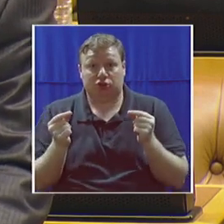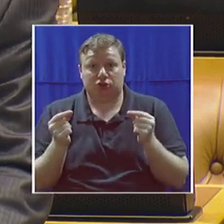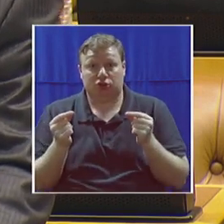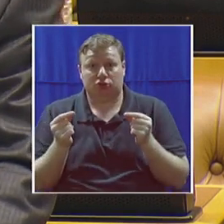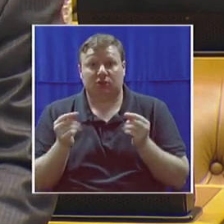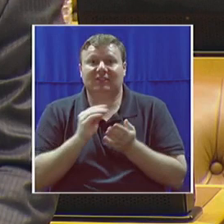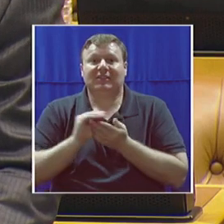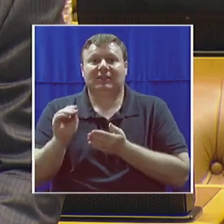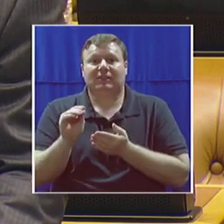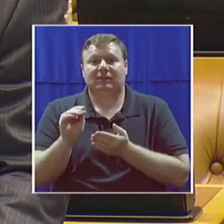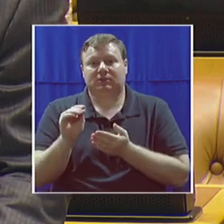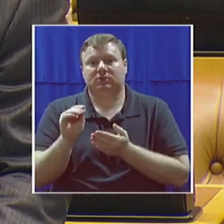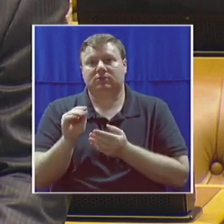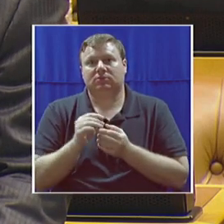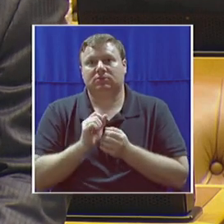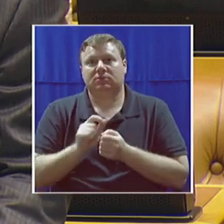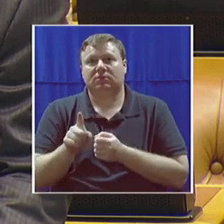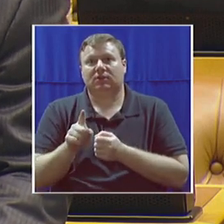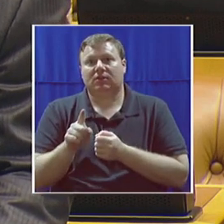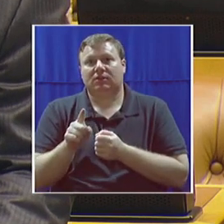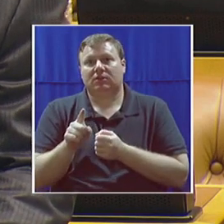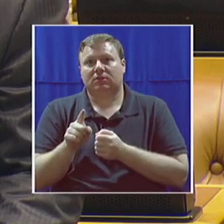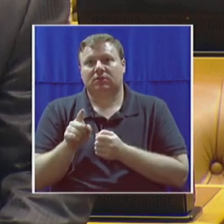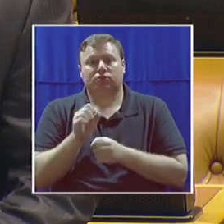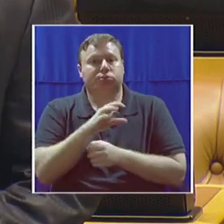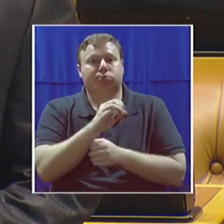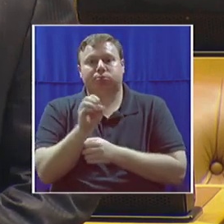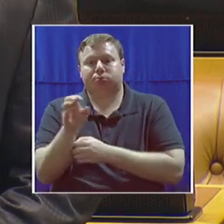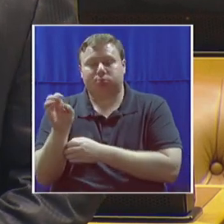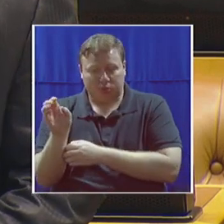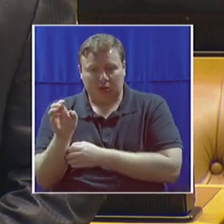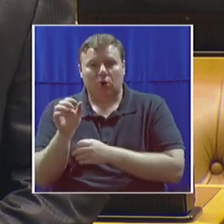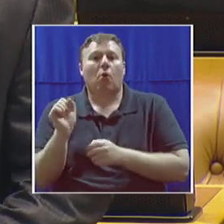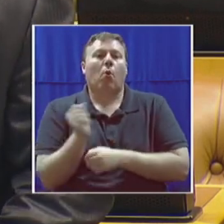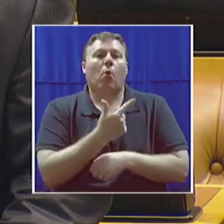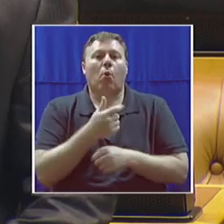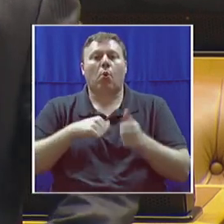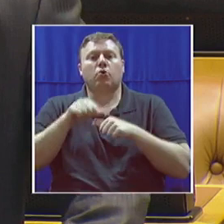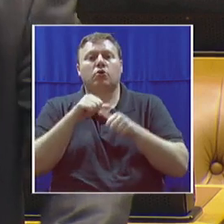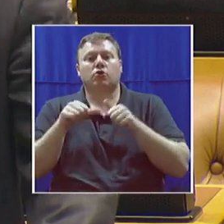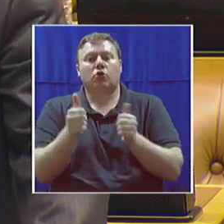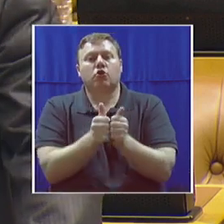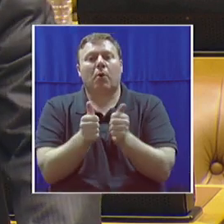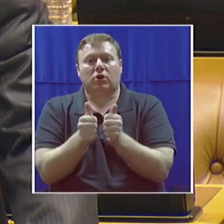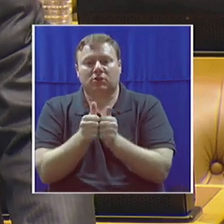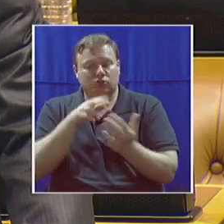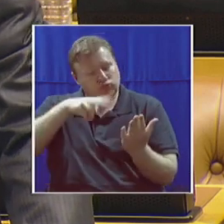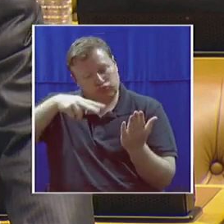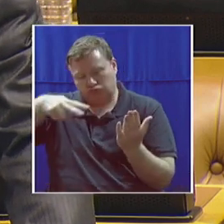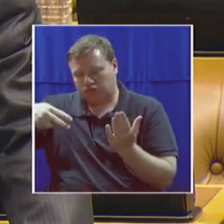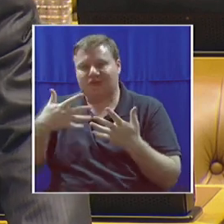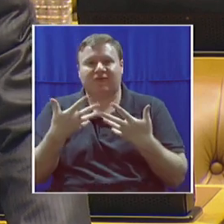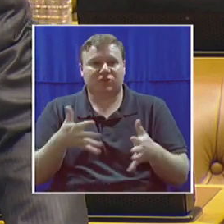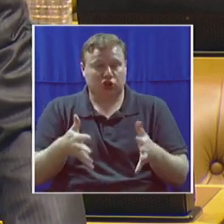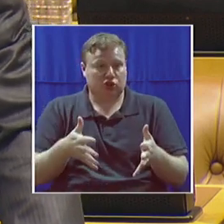inet where all the social ERS will have to comment on that and then after that netl process it